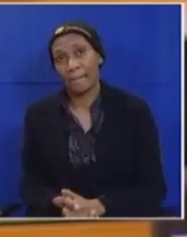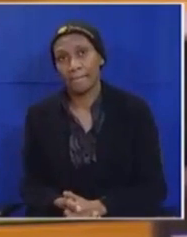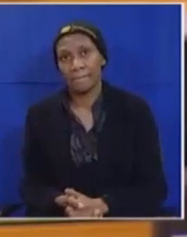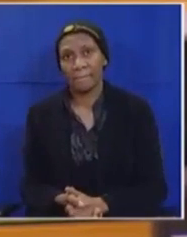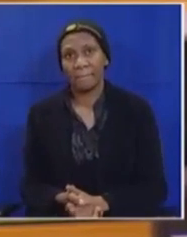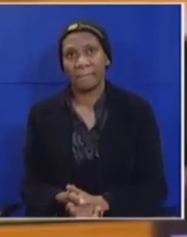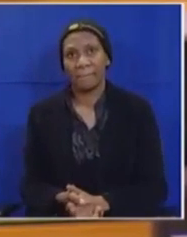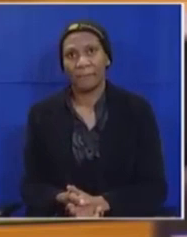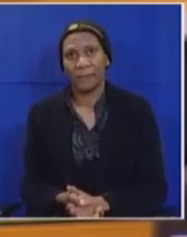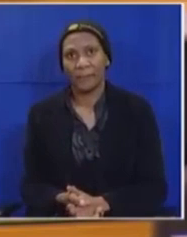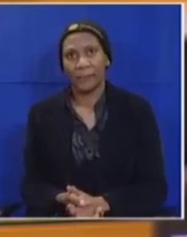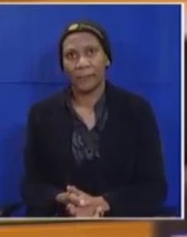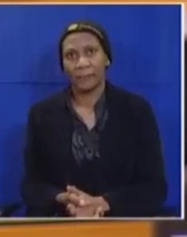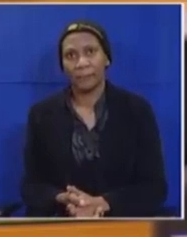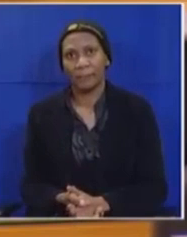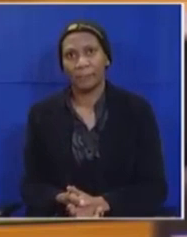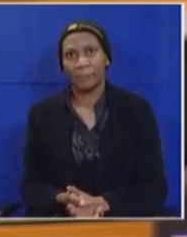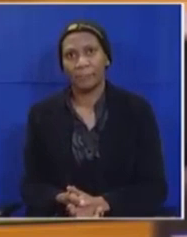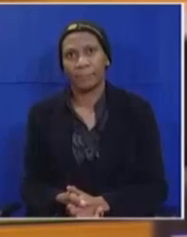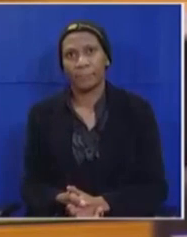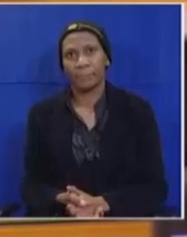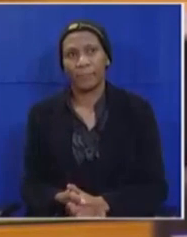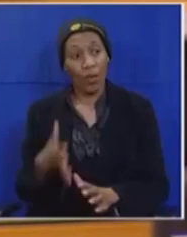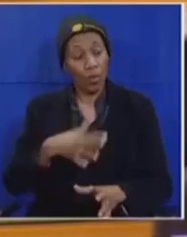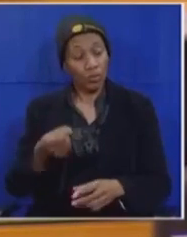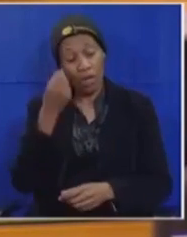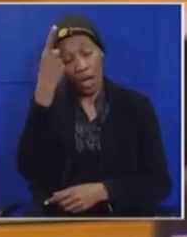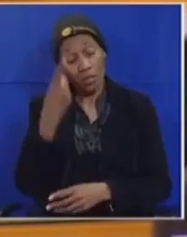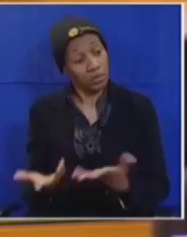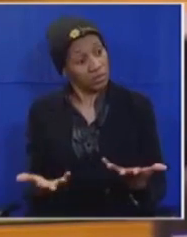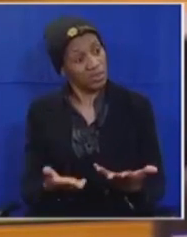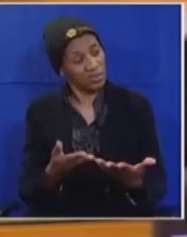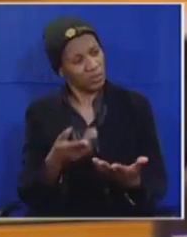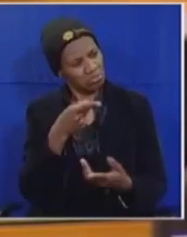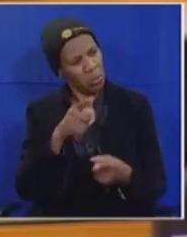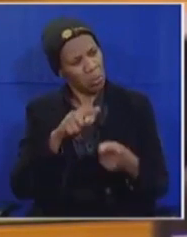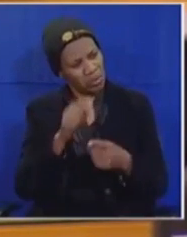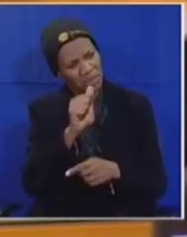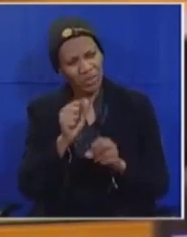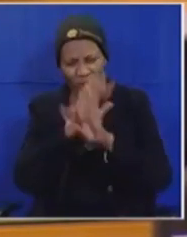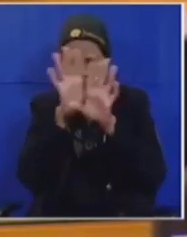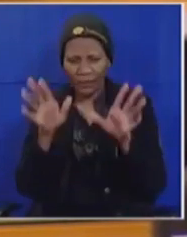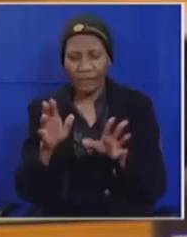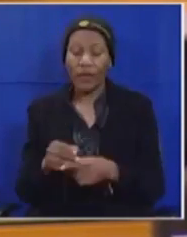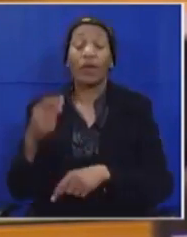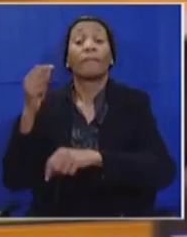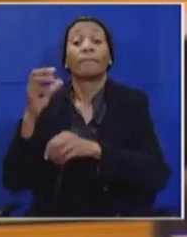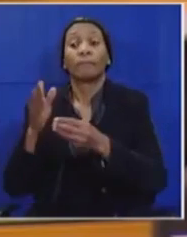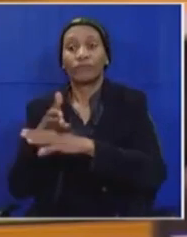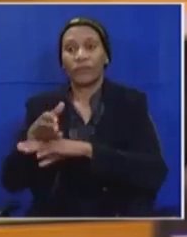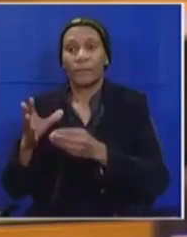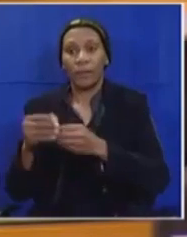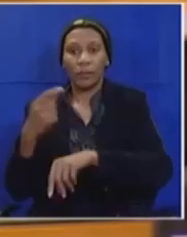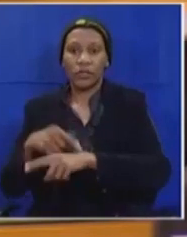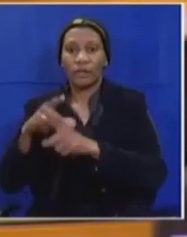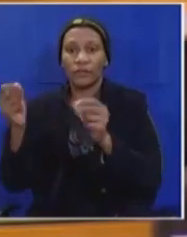so that we have a better appreciation of the position that you are saying now? Because we all want land, time is but expired. we want under leadership we